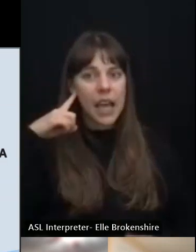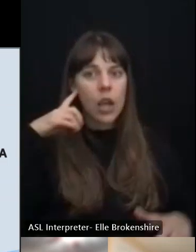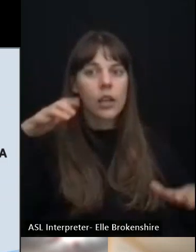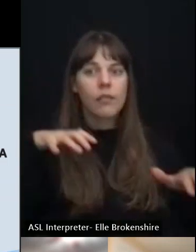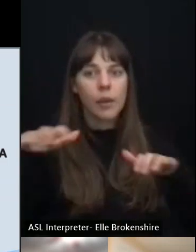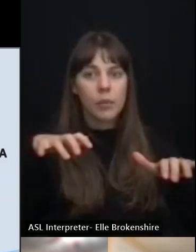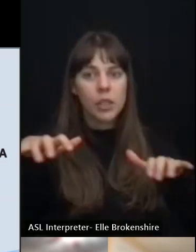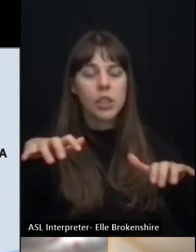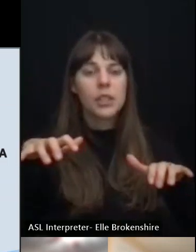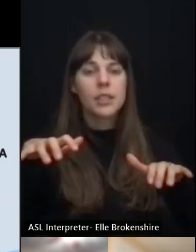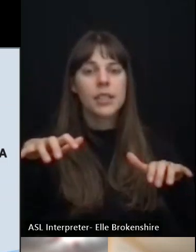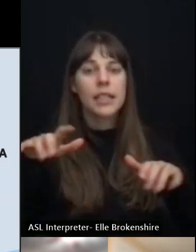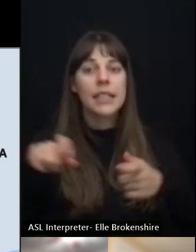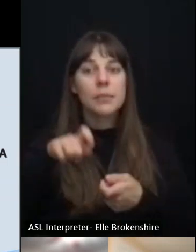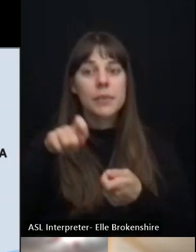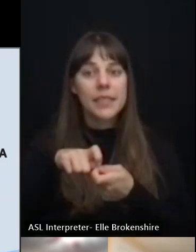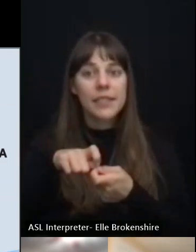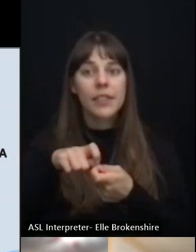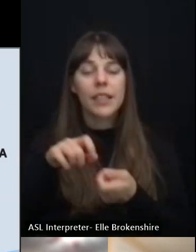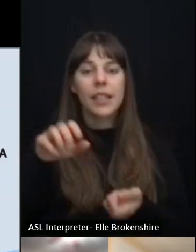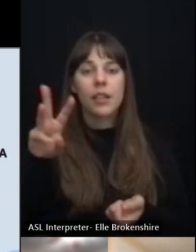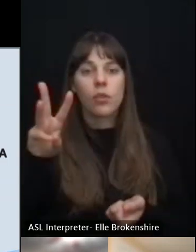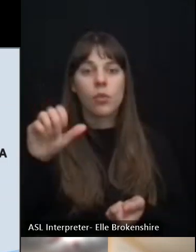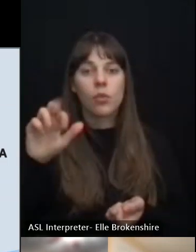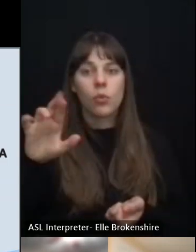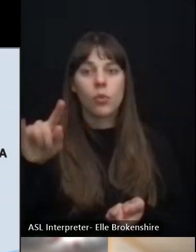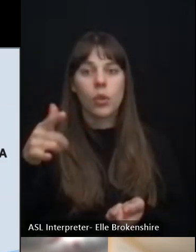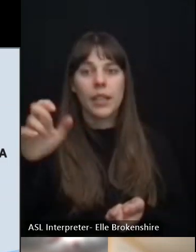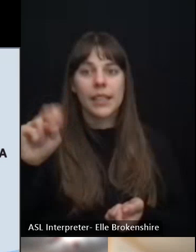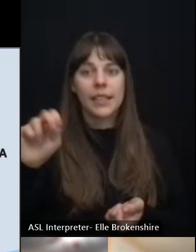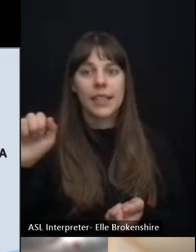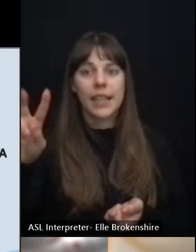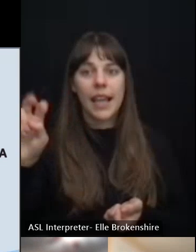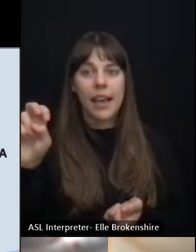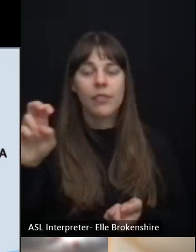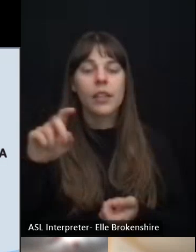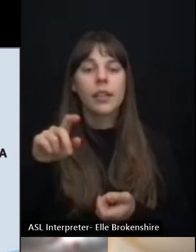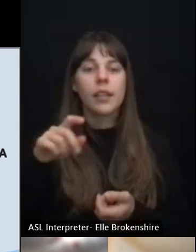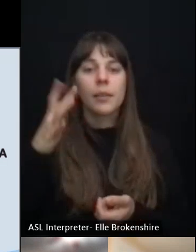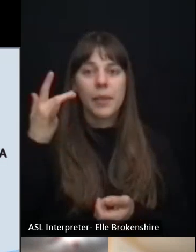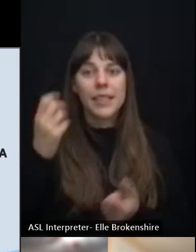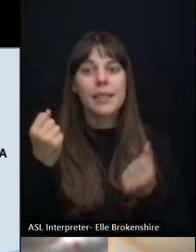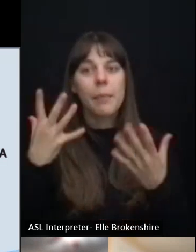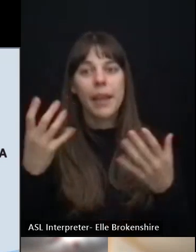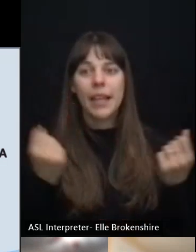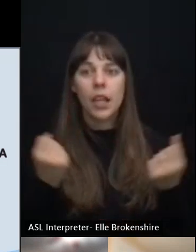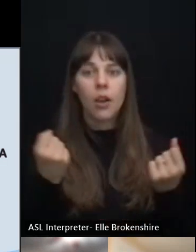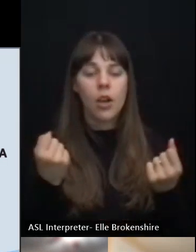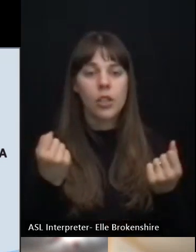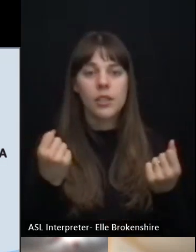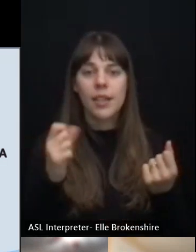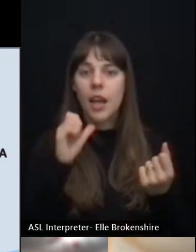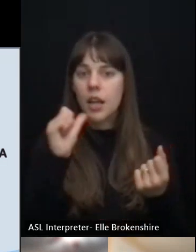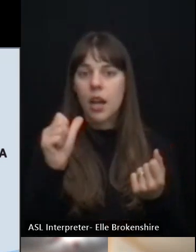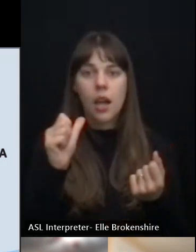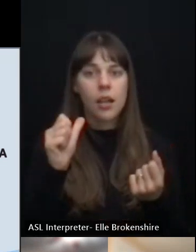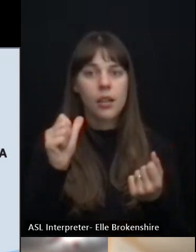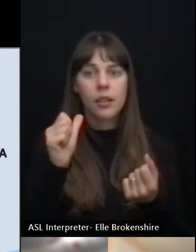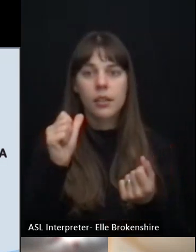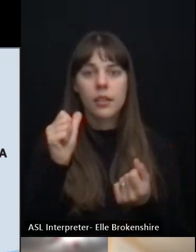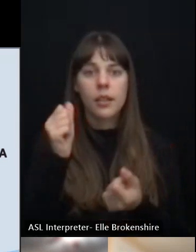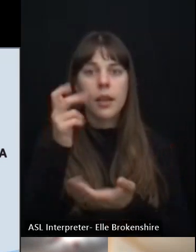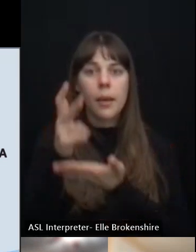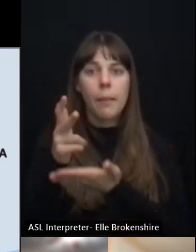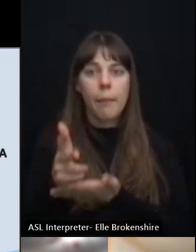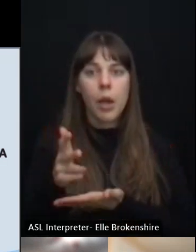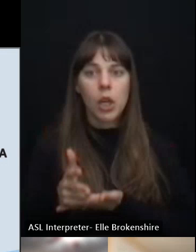vibrations, and specifically on Warrington Avenue, because many cars are not parked